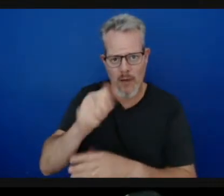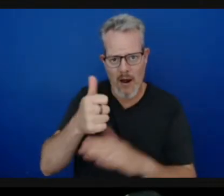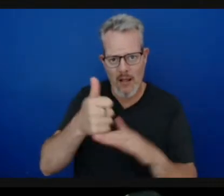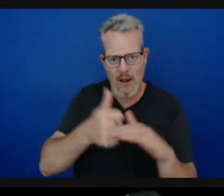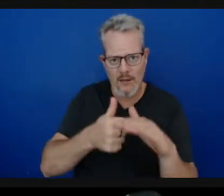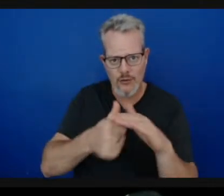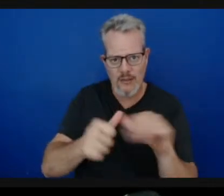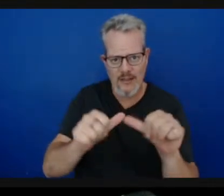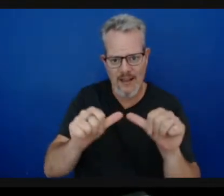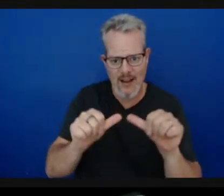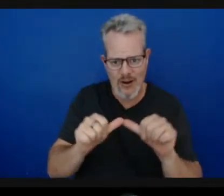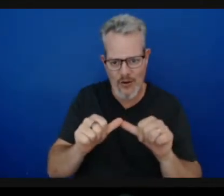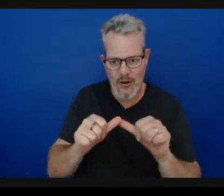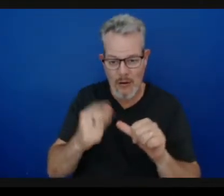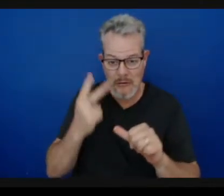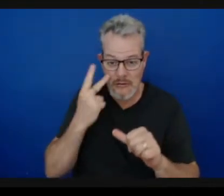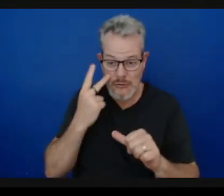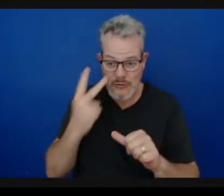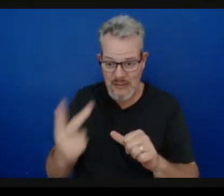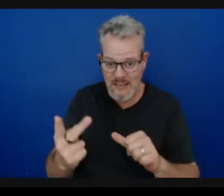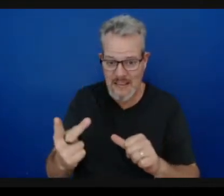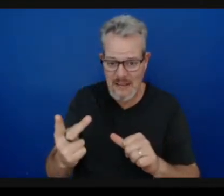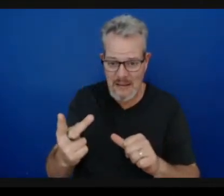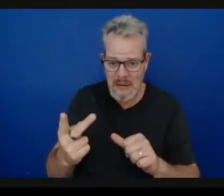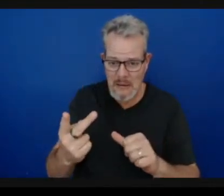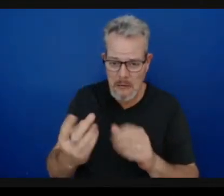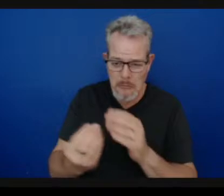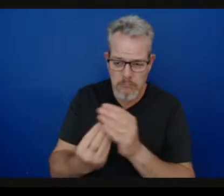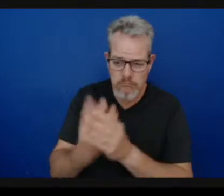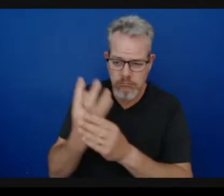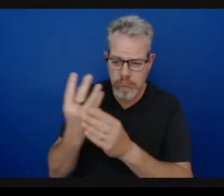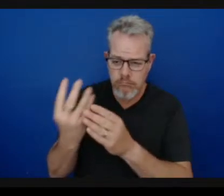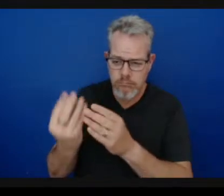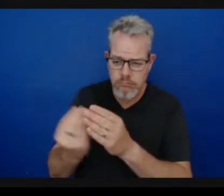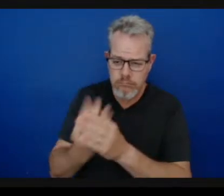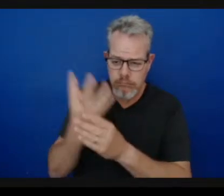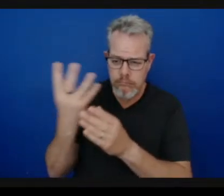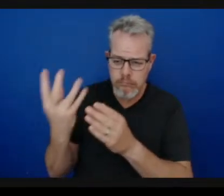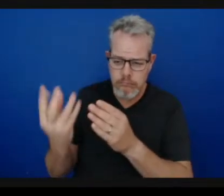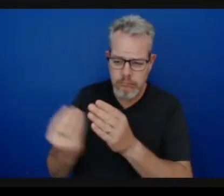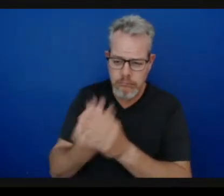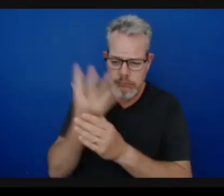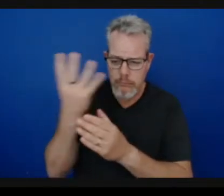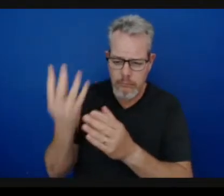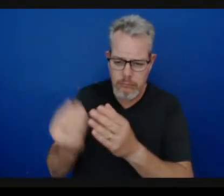These shots show the cane going through Iwasaki's cane and crossing